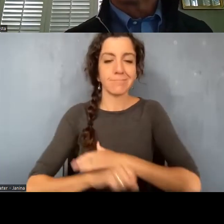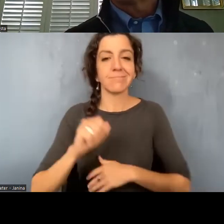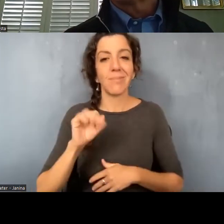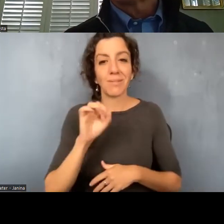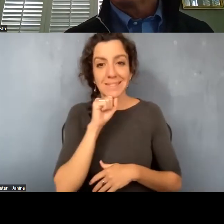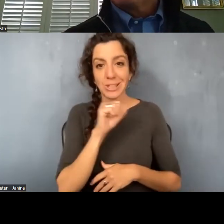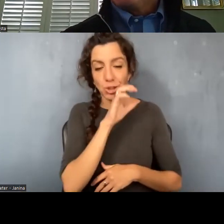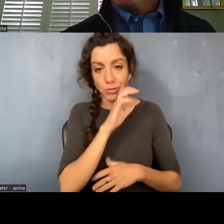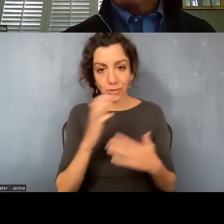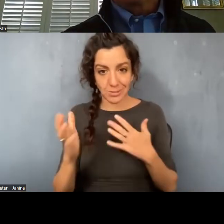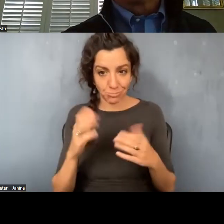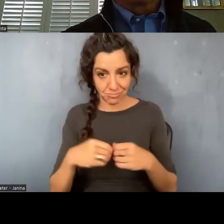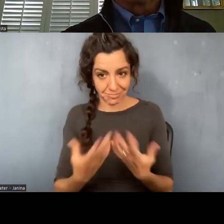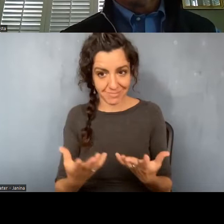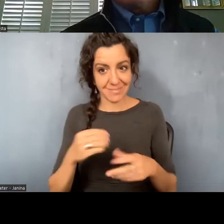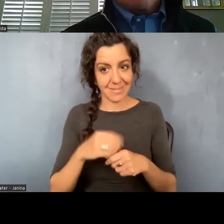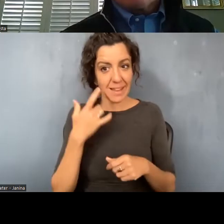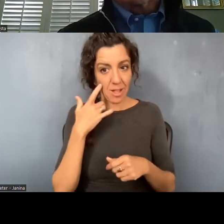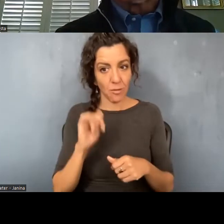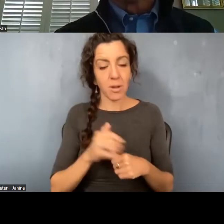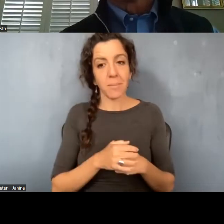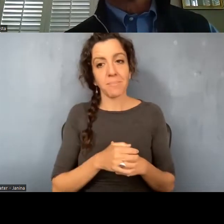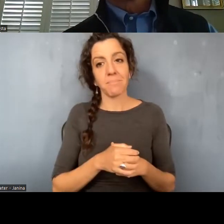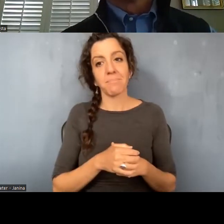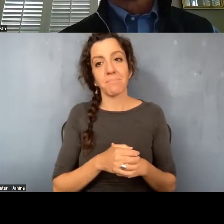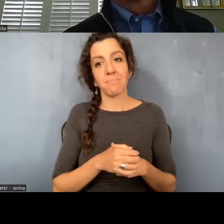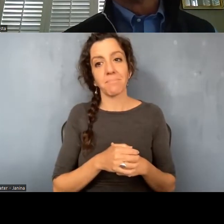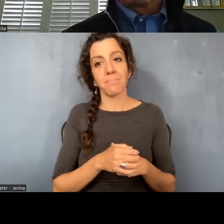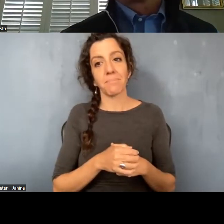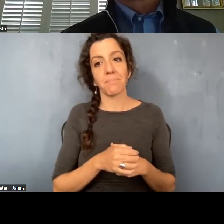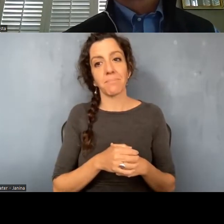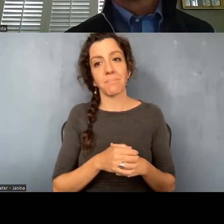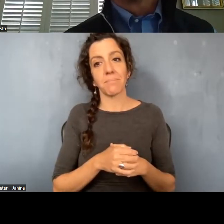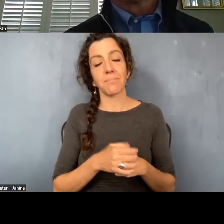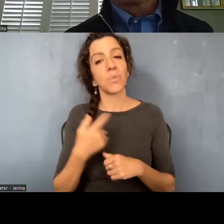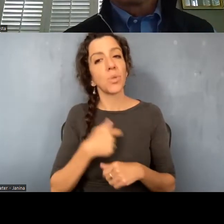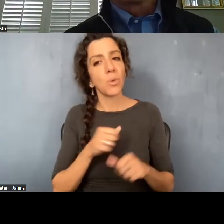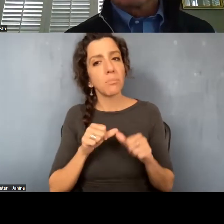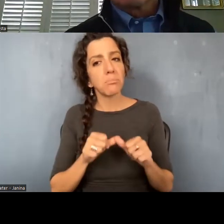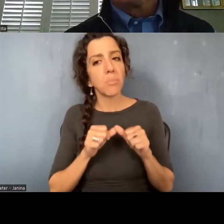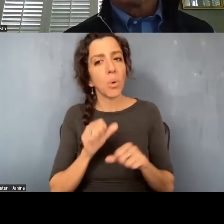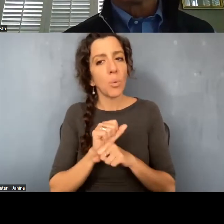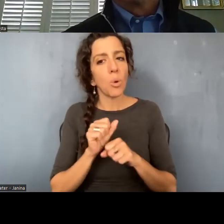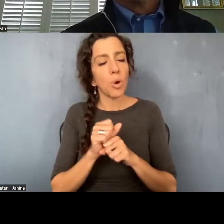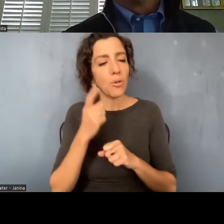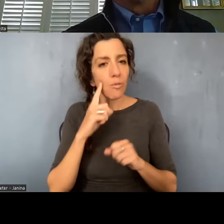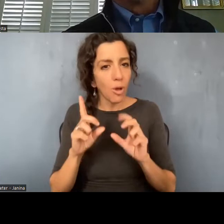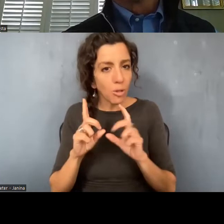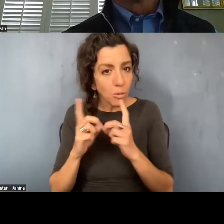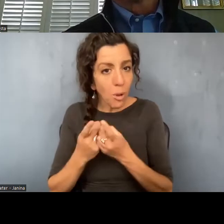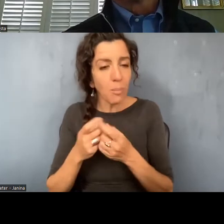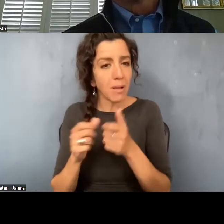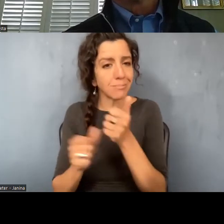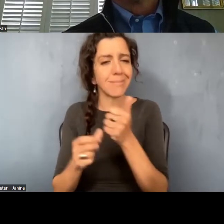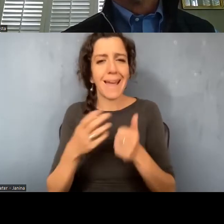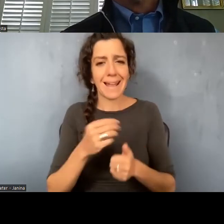in California. And we're looking forward to continuing to work with the department and other stakeholders